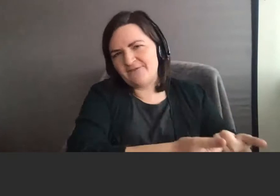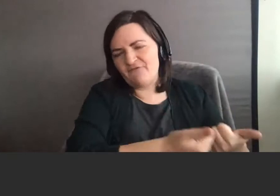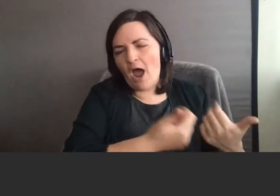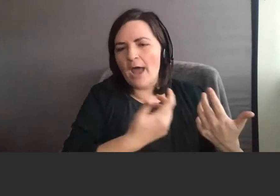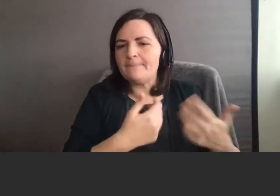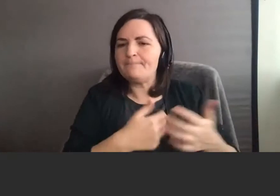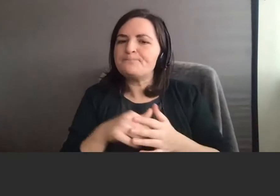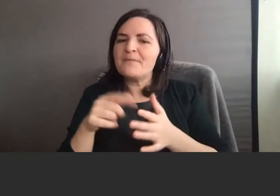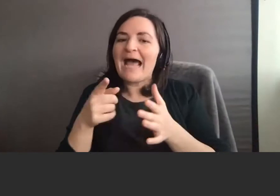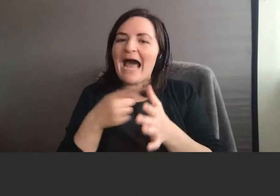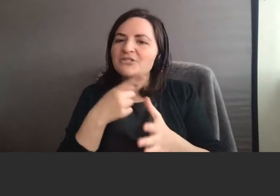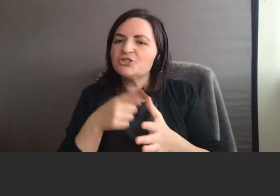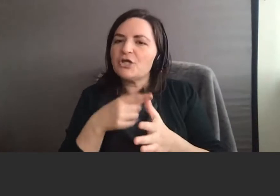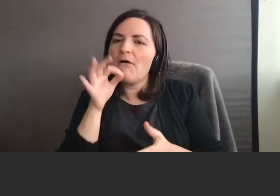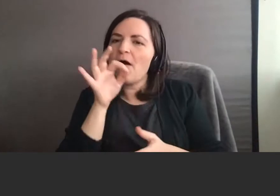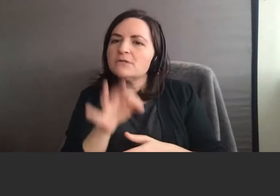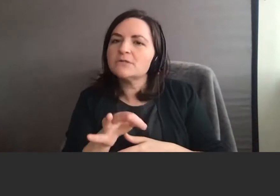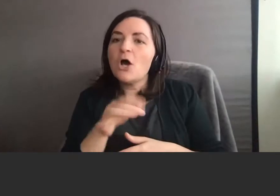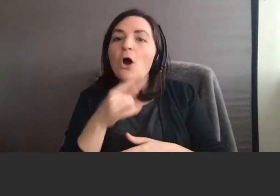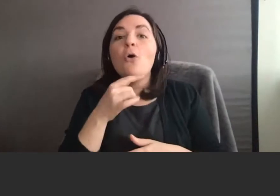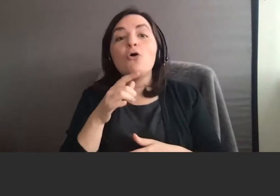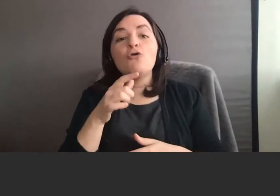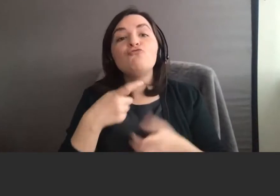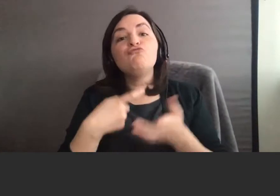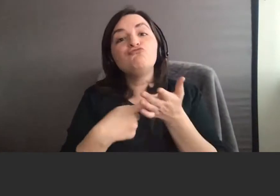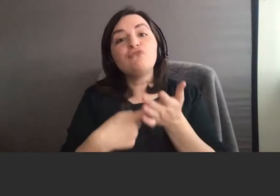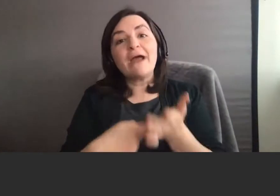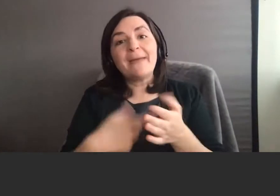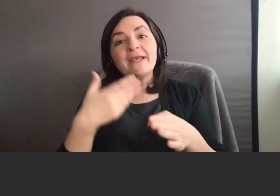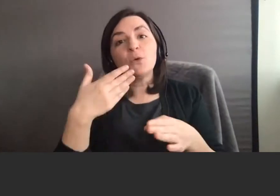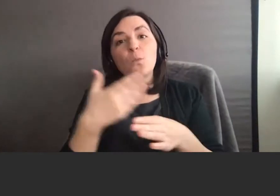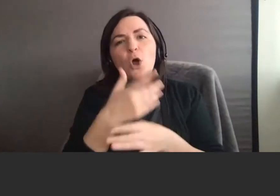Aisha, can you please put the recommended word count?